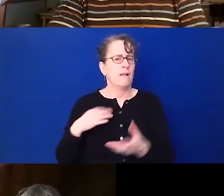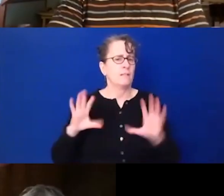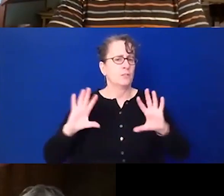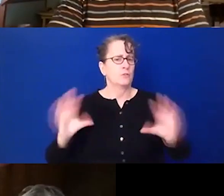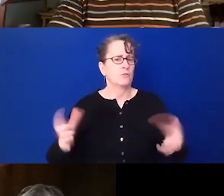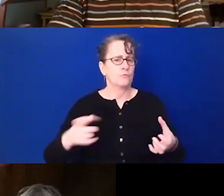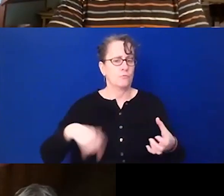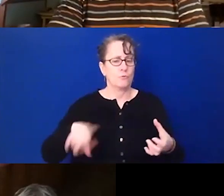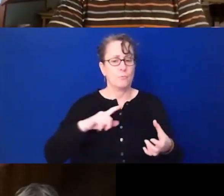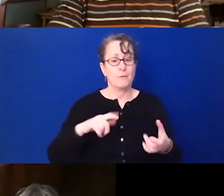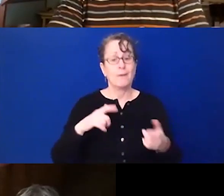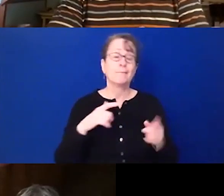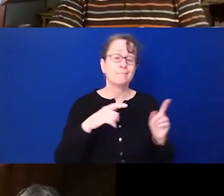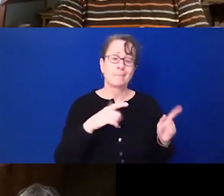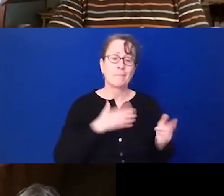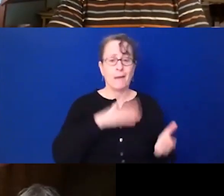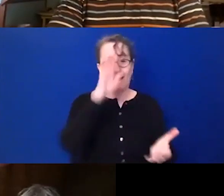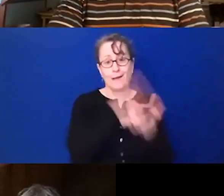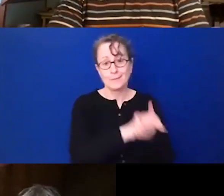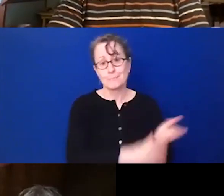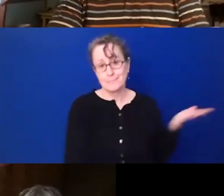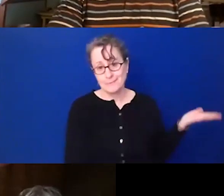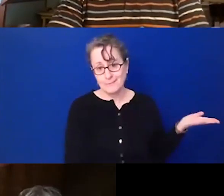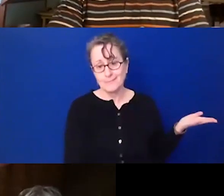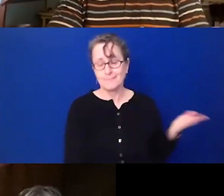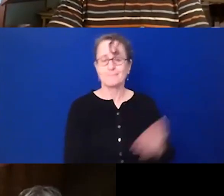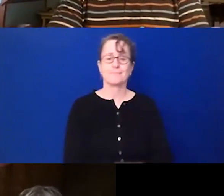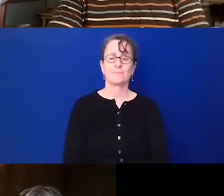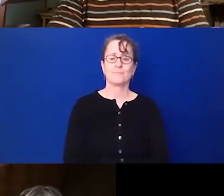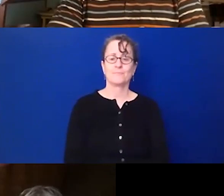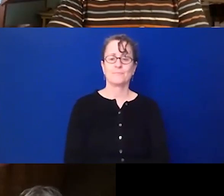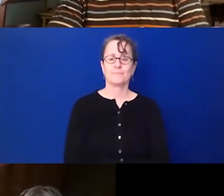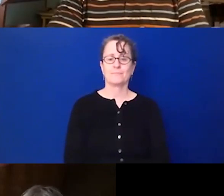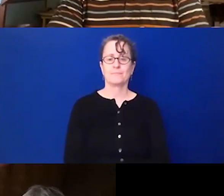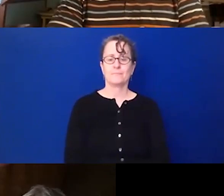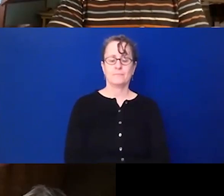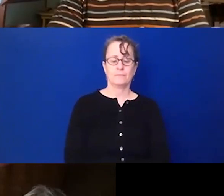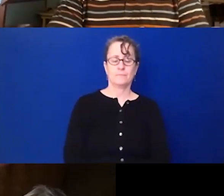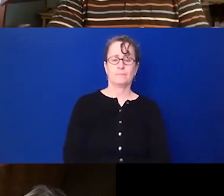also my husband, and is overseeing